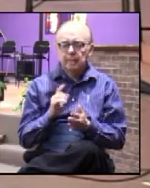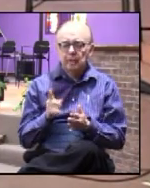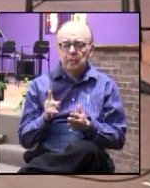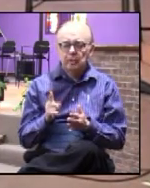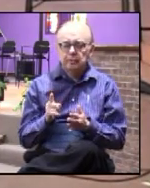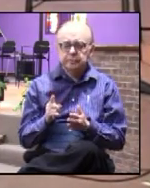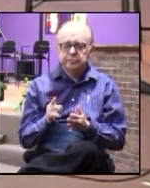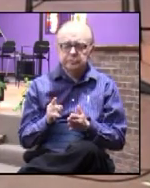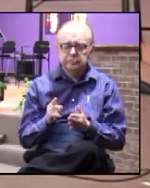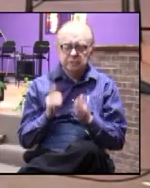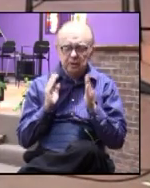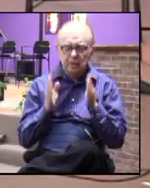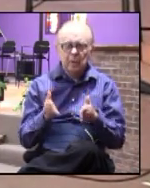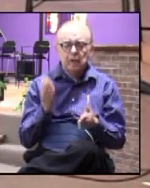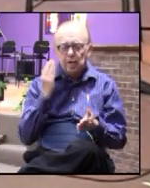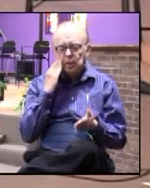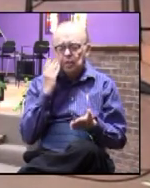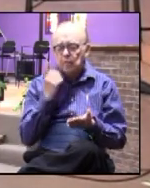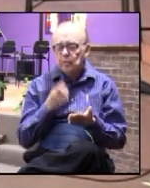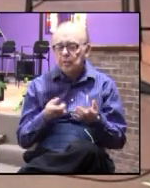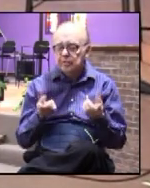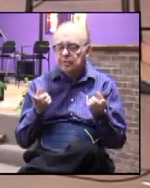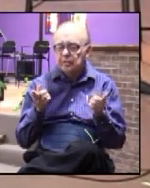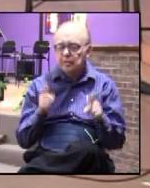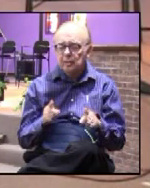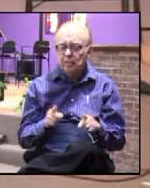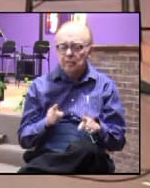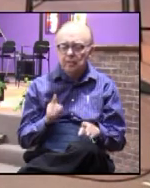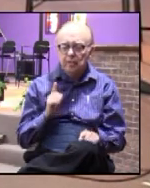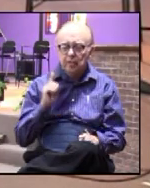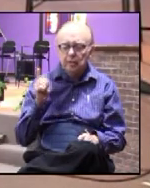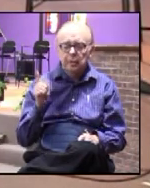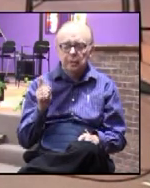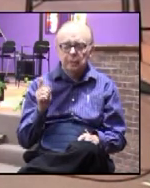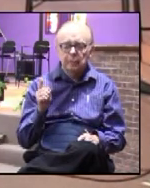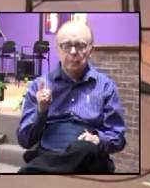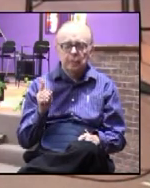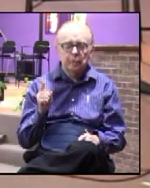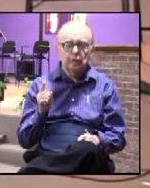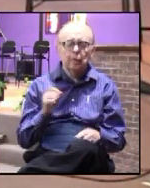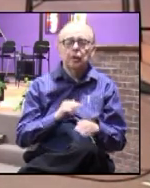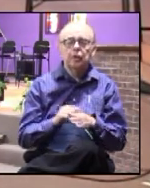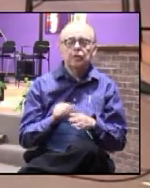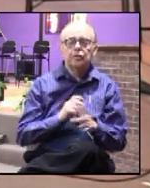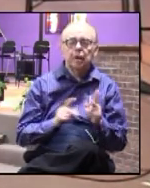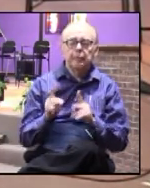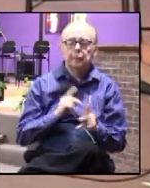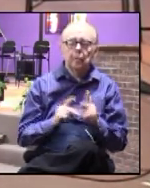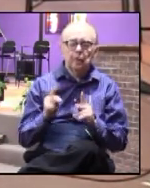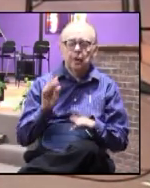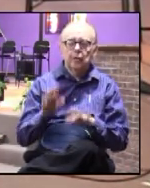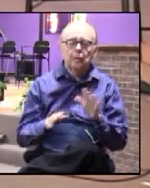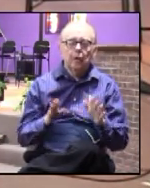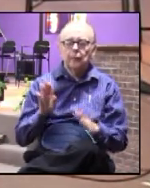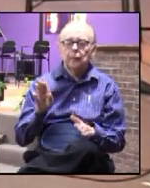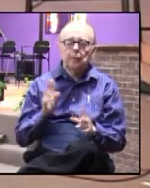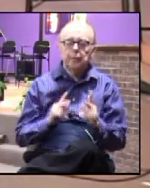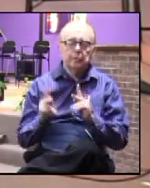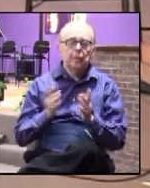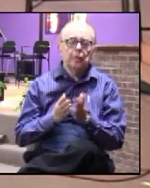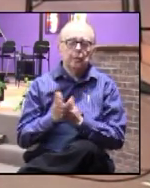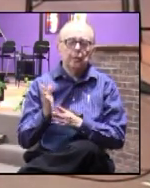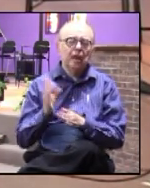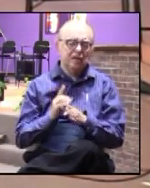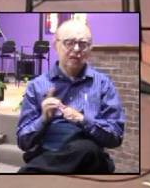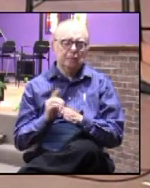object is now you know what it's all about, and now you will pick four people and you will walk four people through that